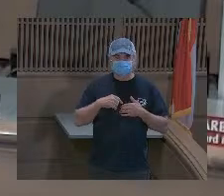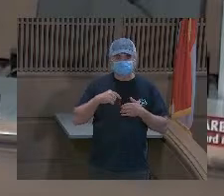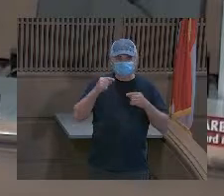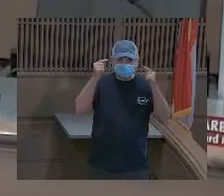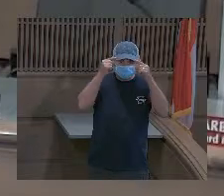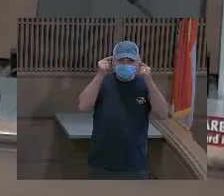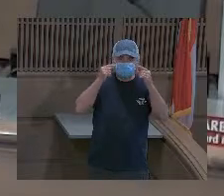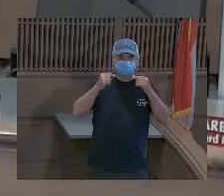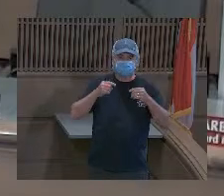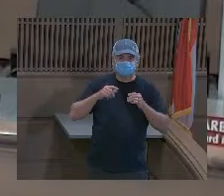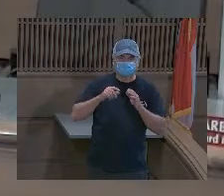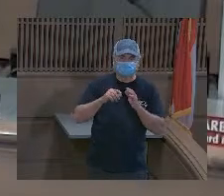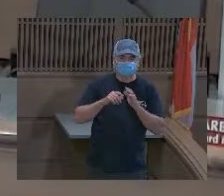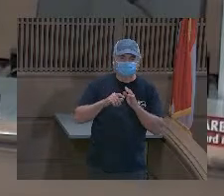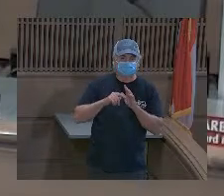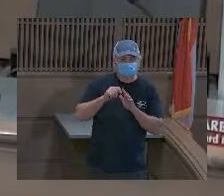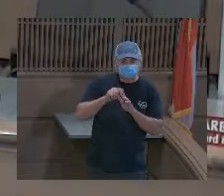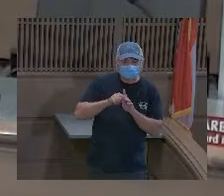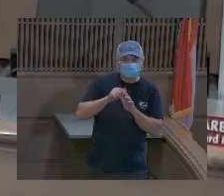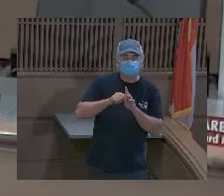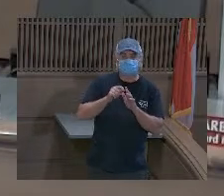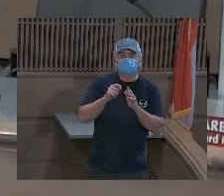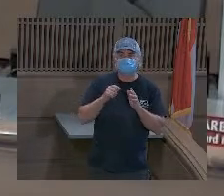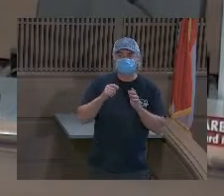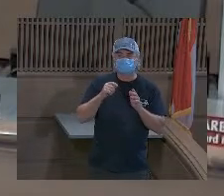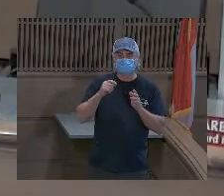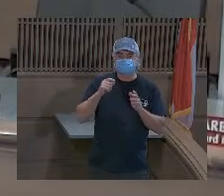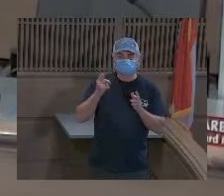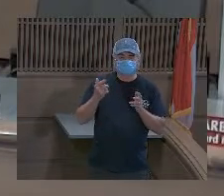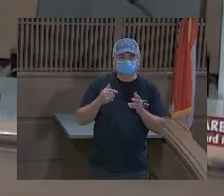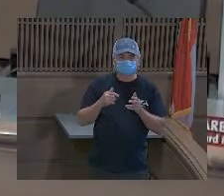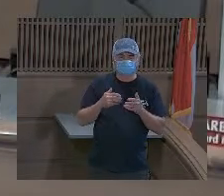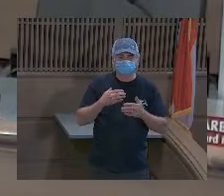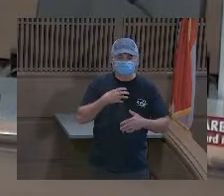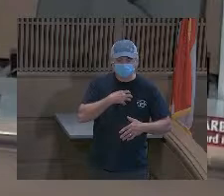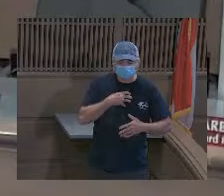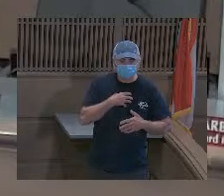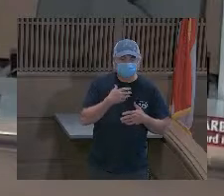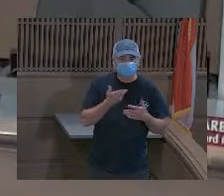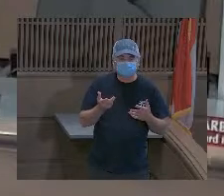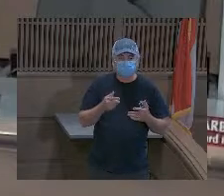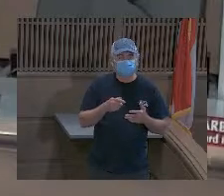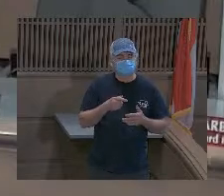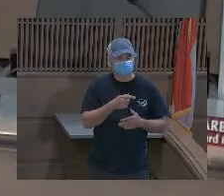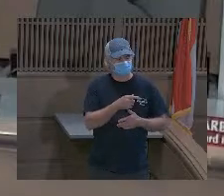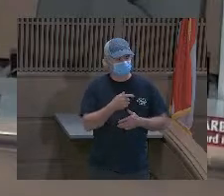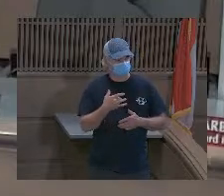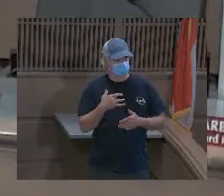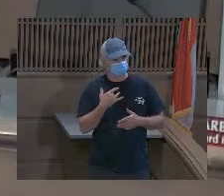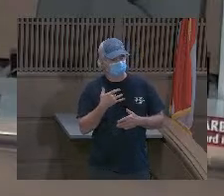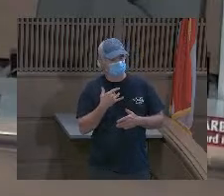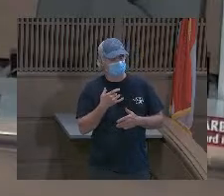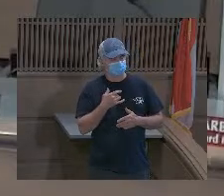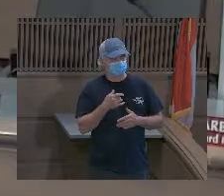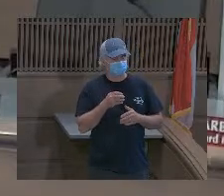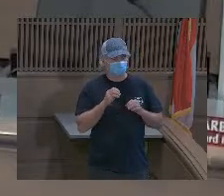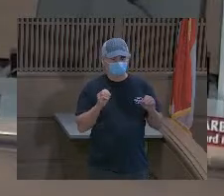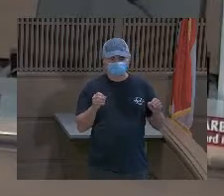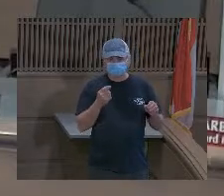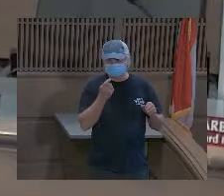many cases of spread occur because an individual knew that they had symptoms and yet did not